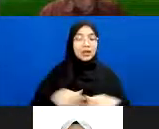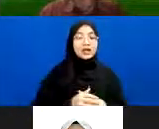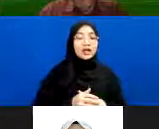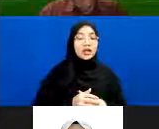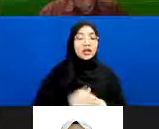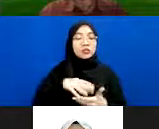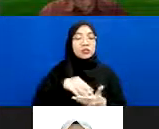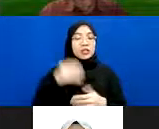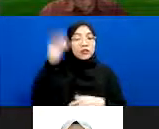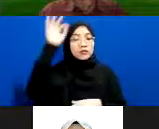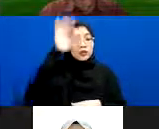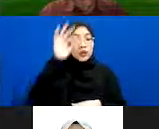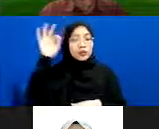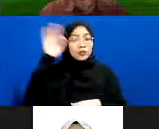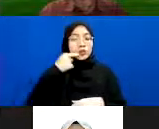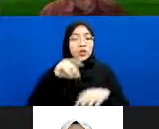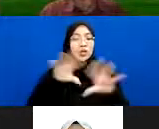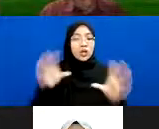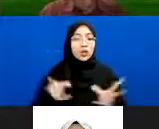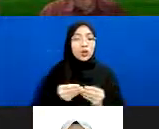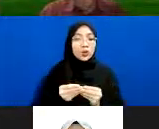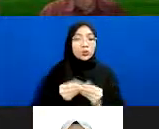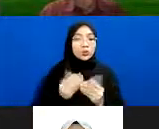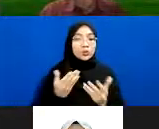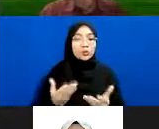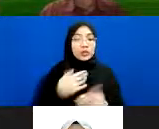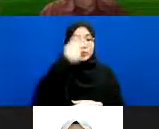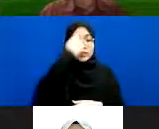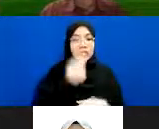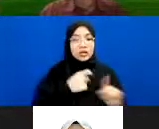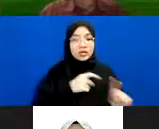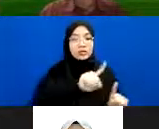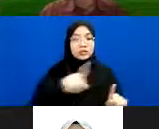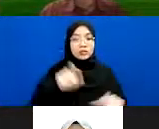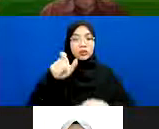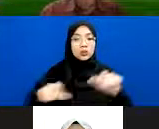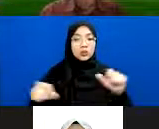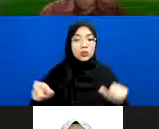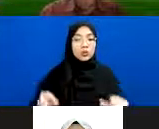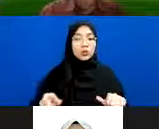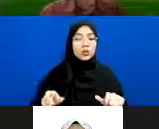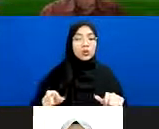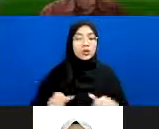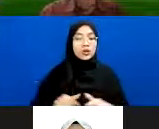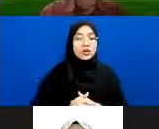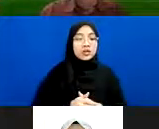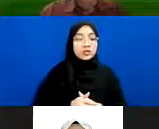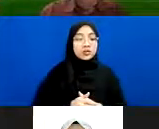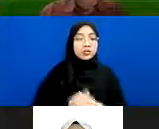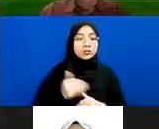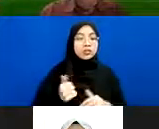center to the philosophy of inclusion are the beliefs that everyone belongs to